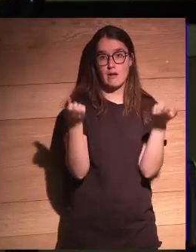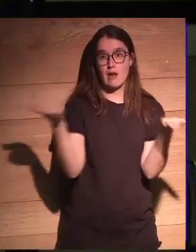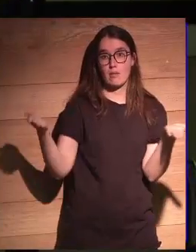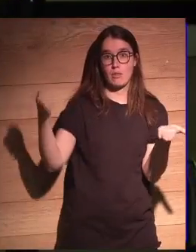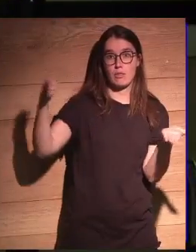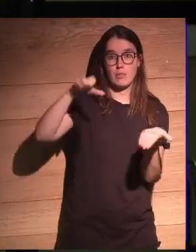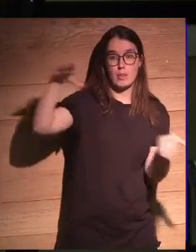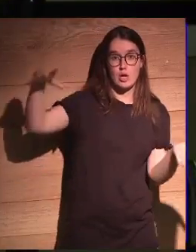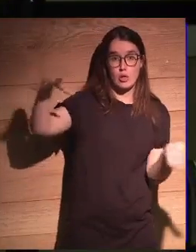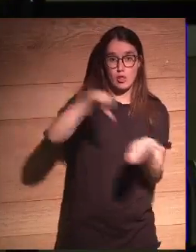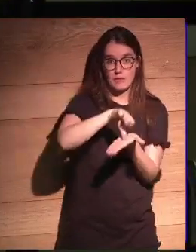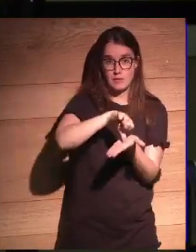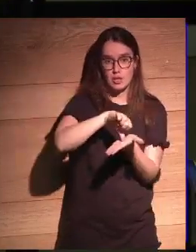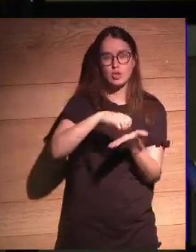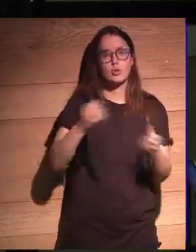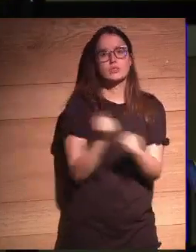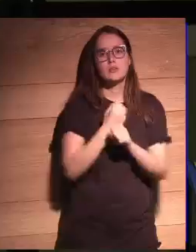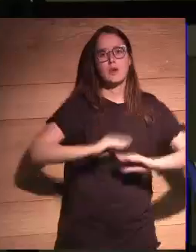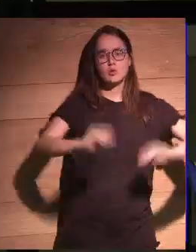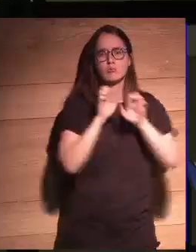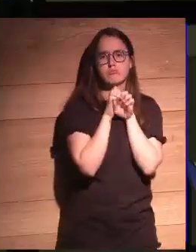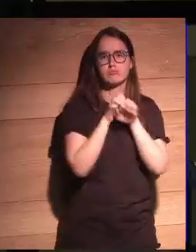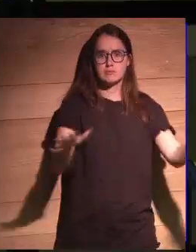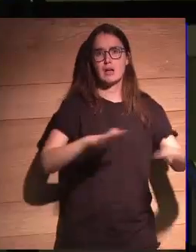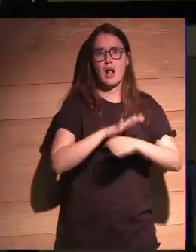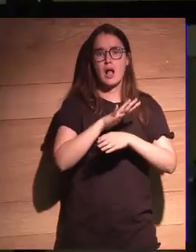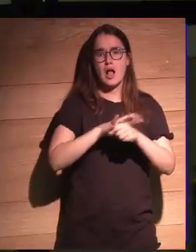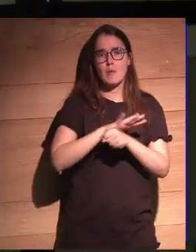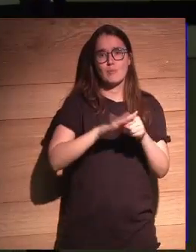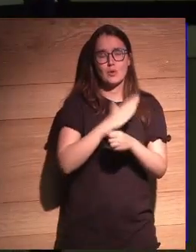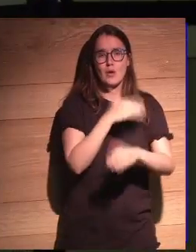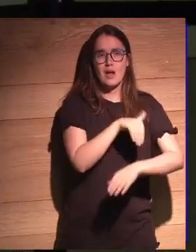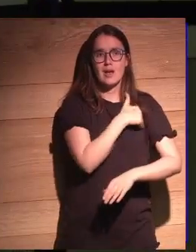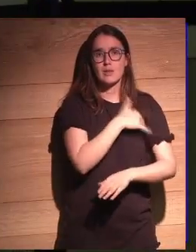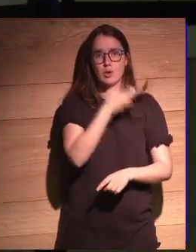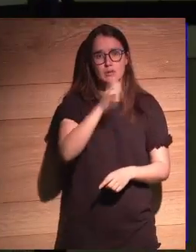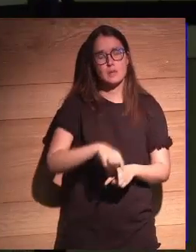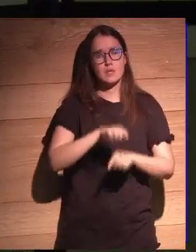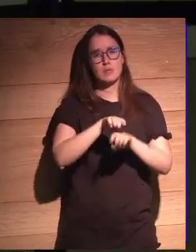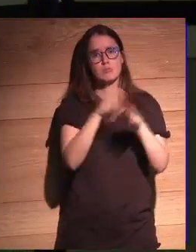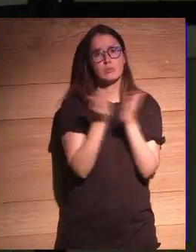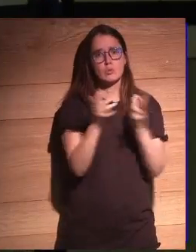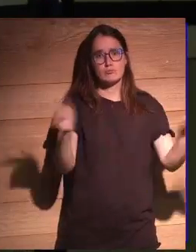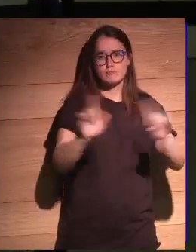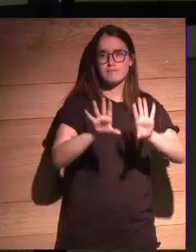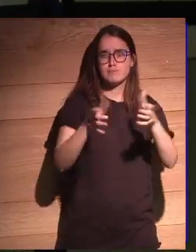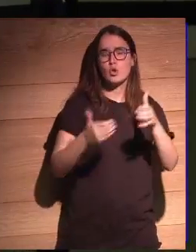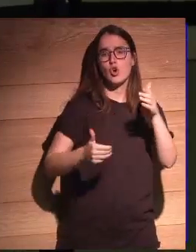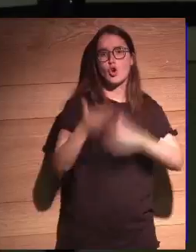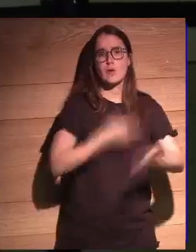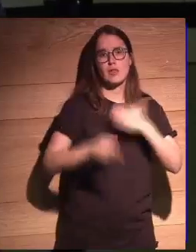as the public space, the centrification, and his work that has a great dissemination among